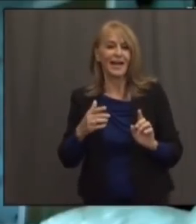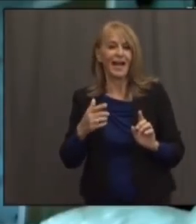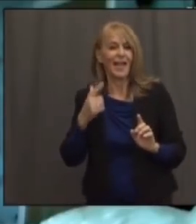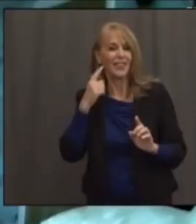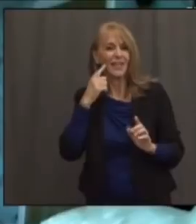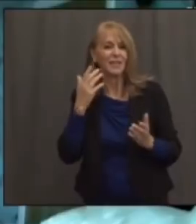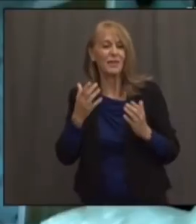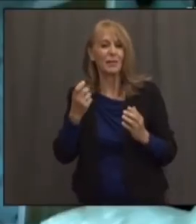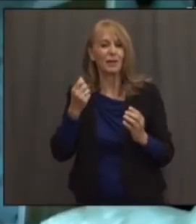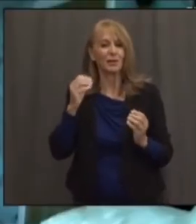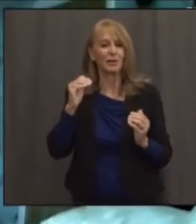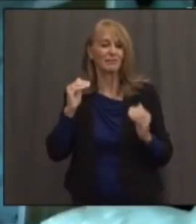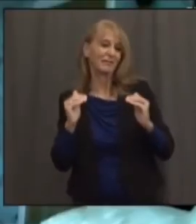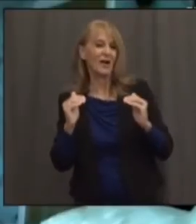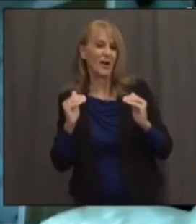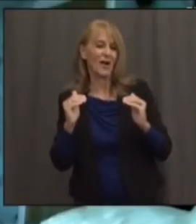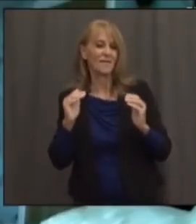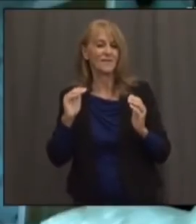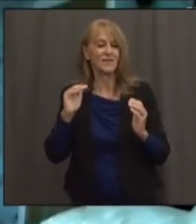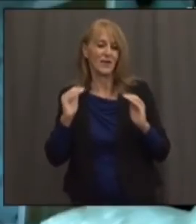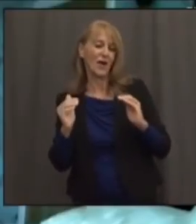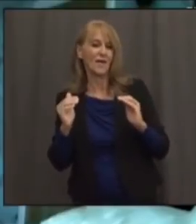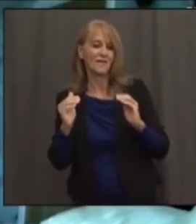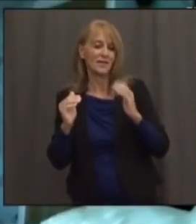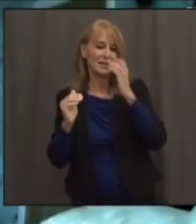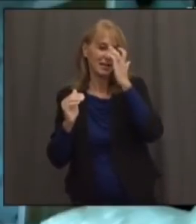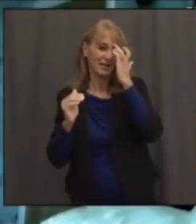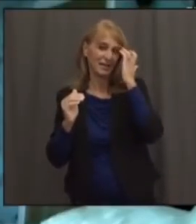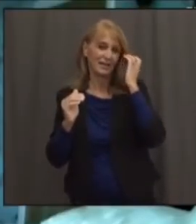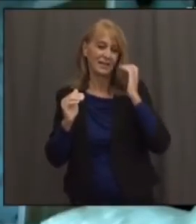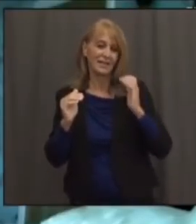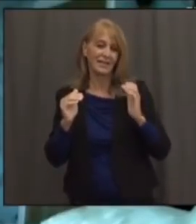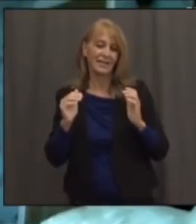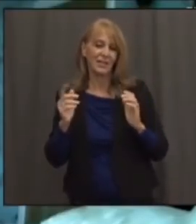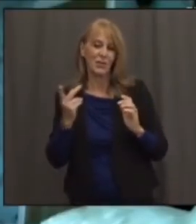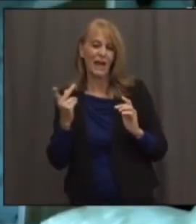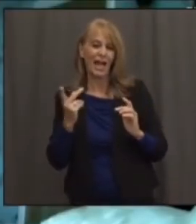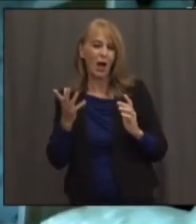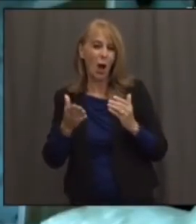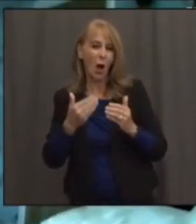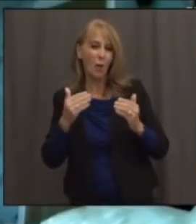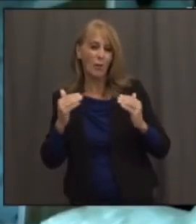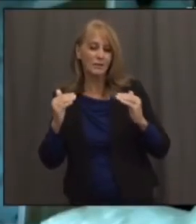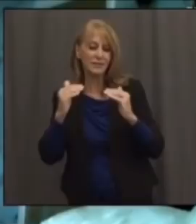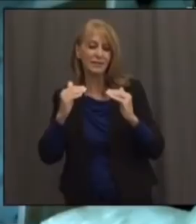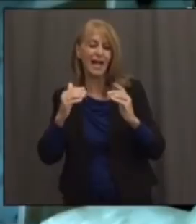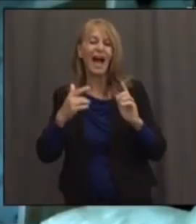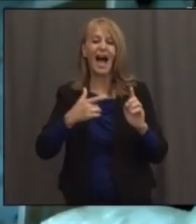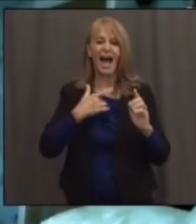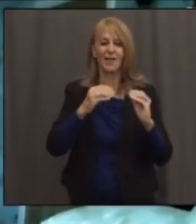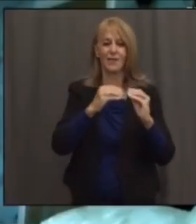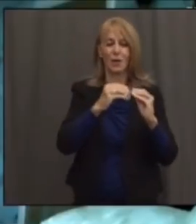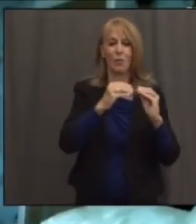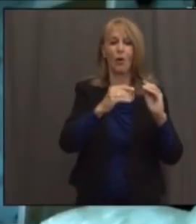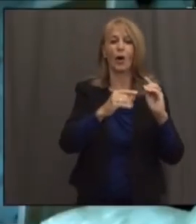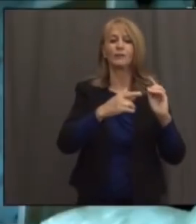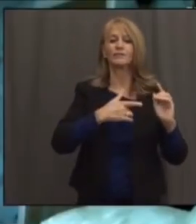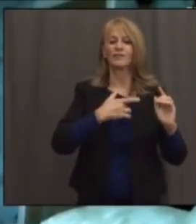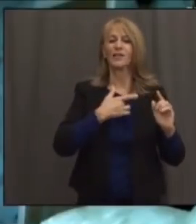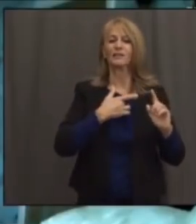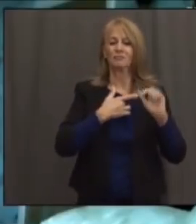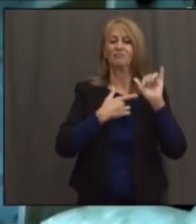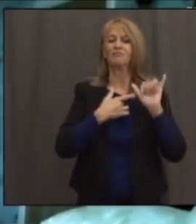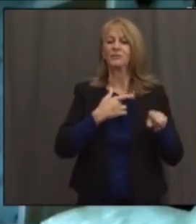2 centimeters off of a fence, and I'm a little bit more optimistic in the sense